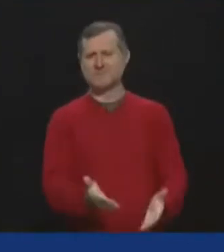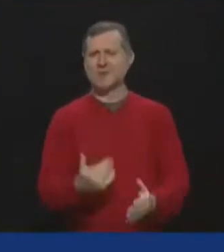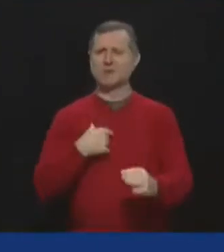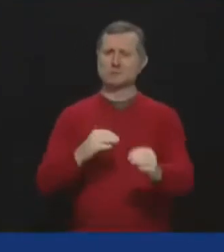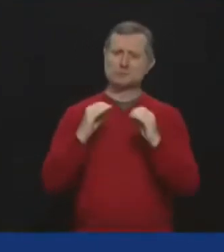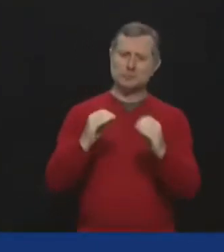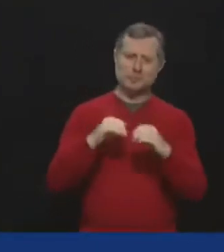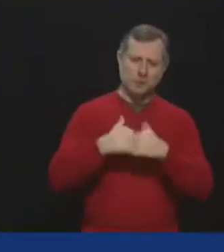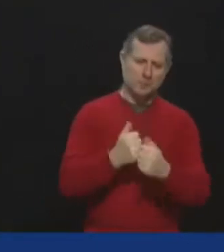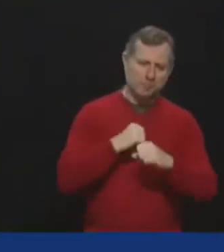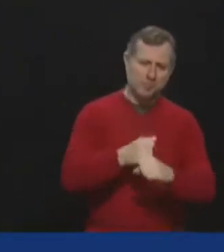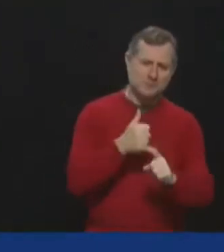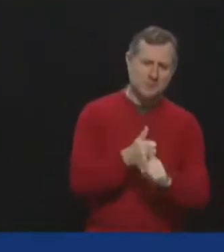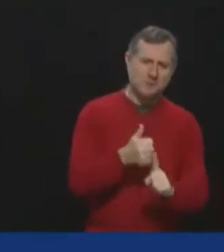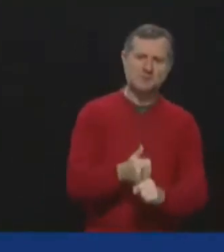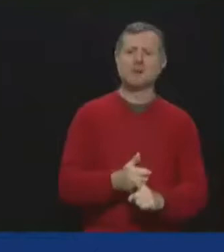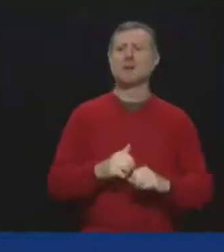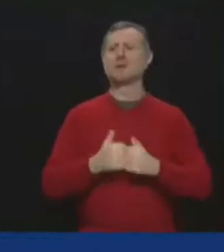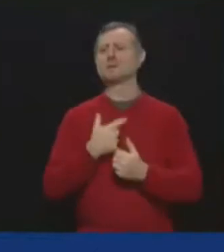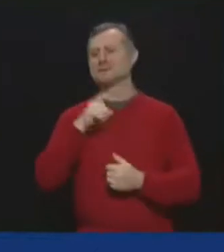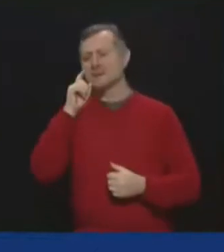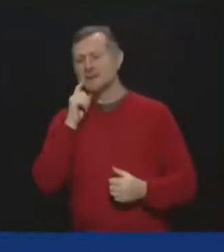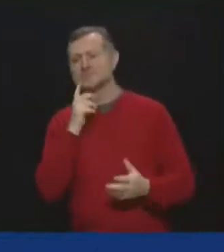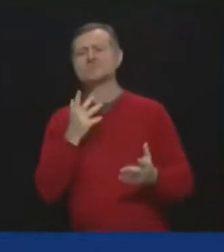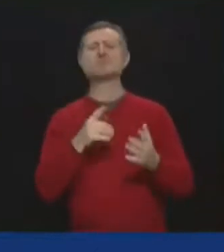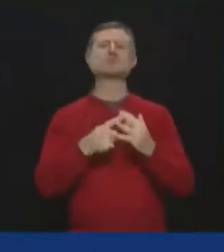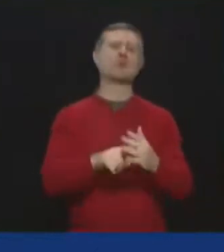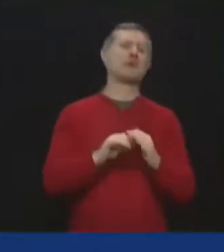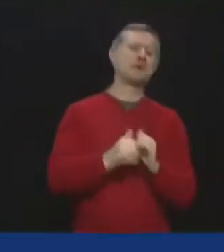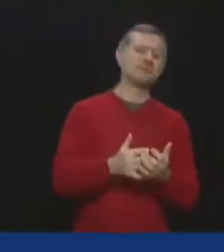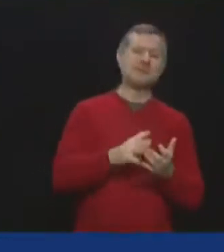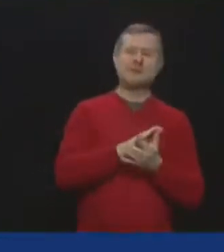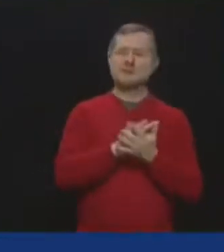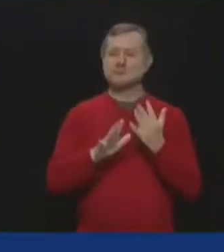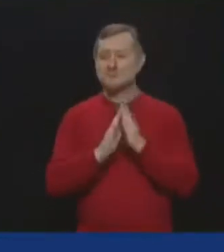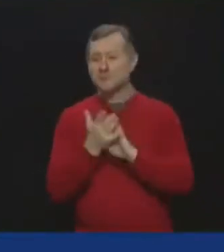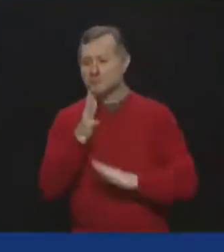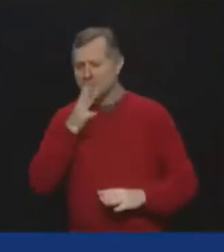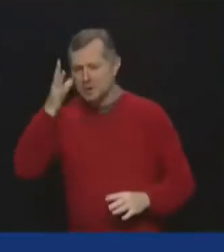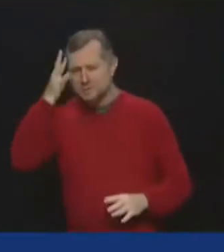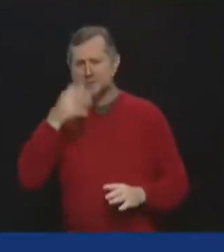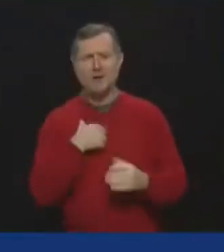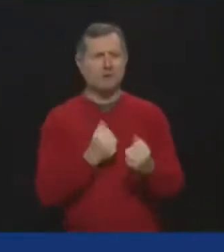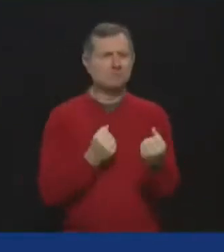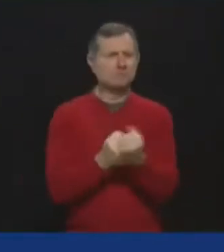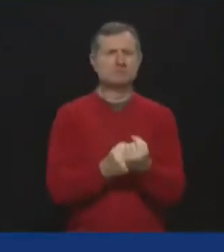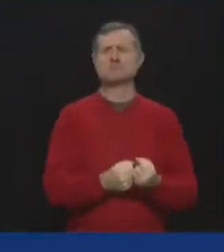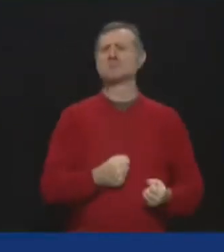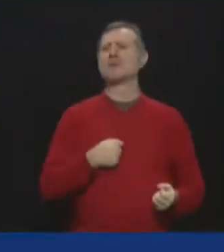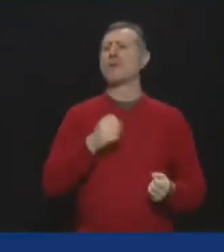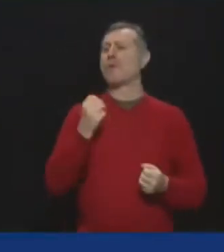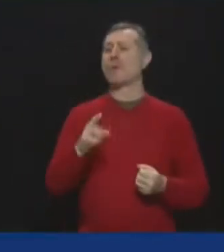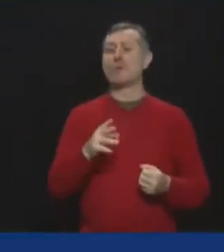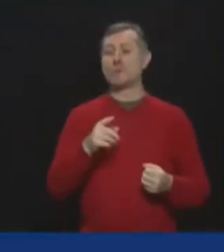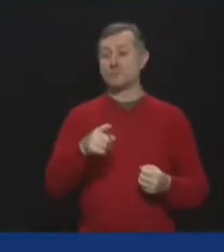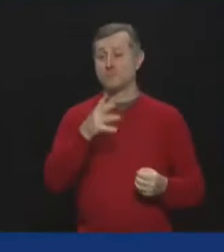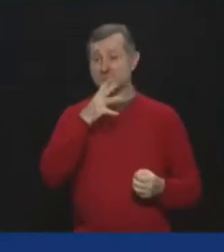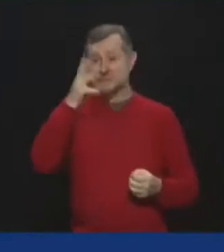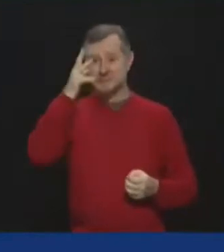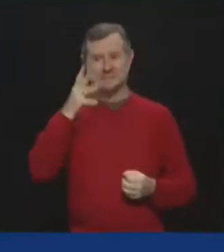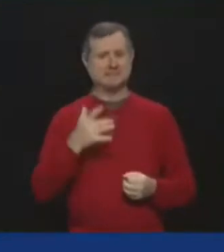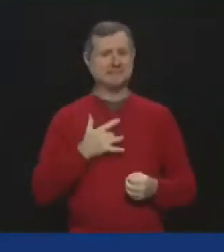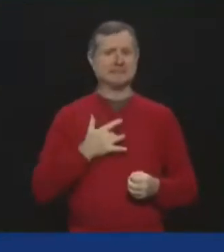become sexually active, from supporting them when they want to become a parent, or caring for them when parenting is not in their life